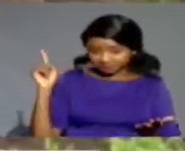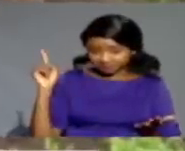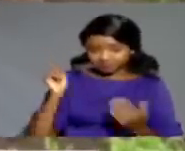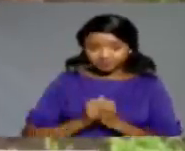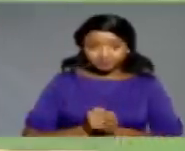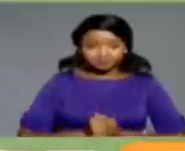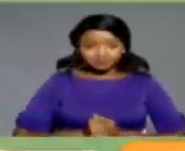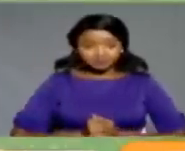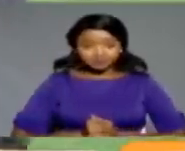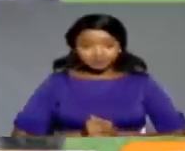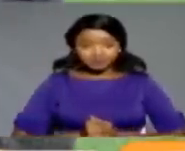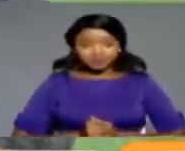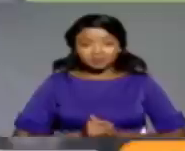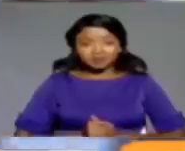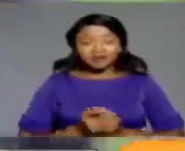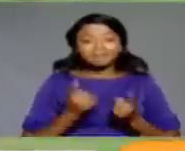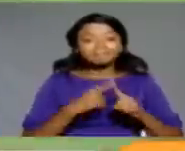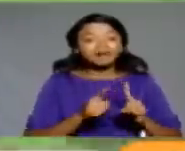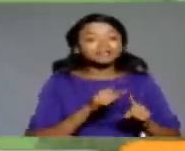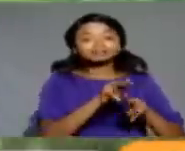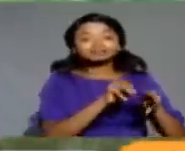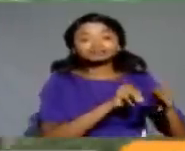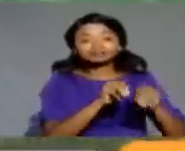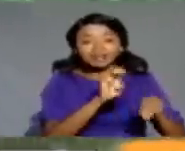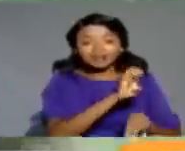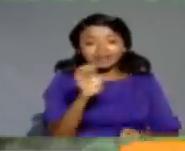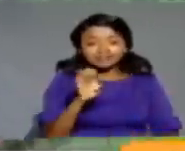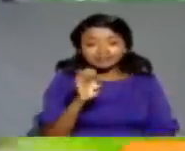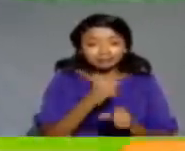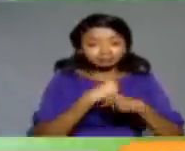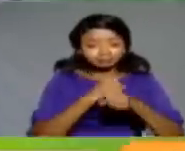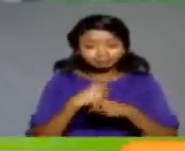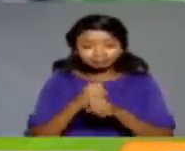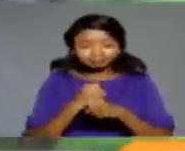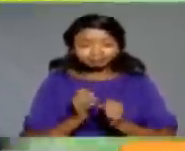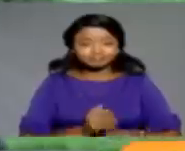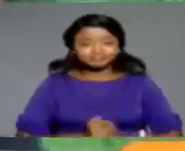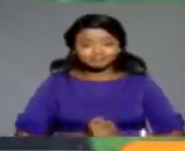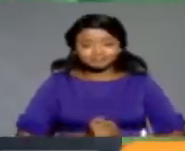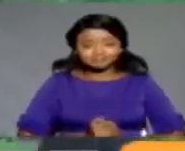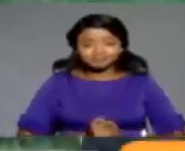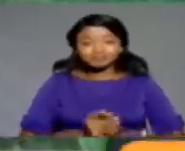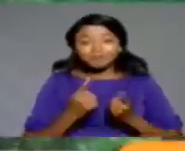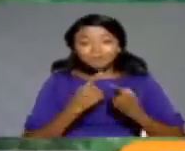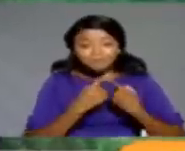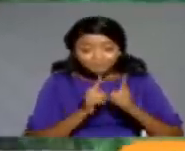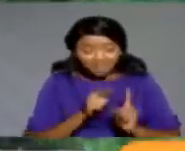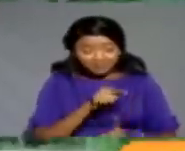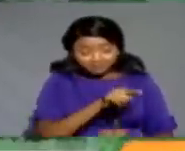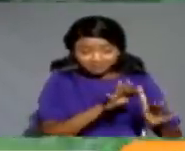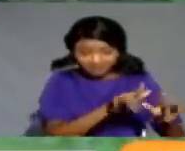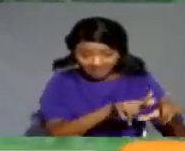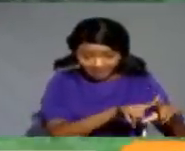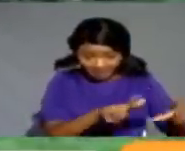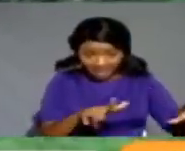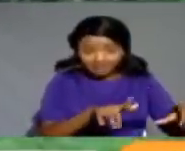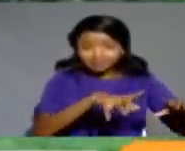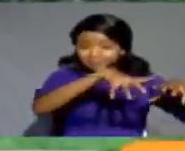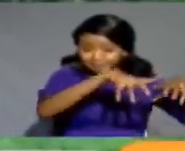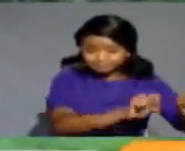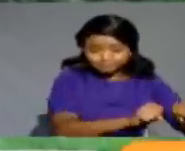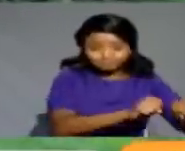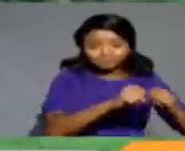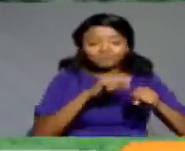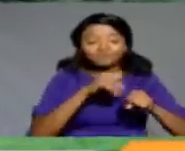is managed under the Agency of Eastern Produce Kenya Limited. It is alleged that the 4-acre piece of land was grabbed from the